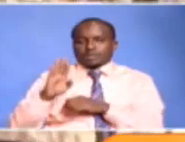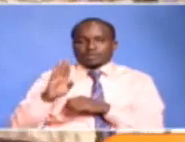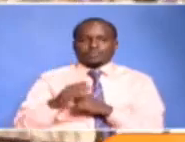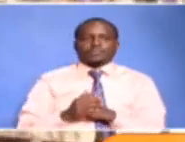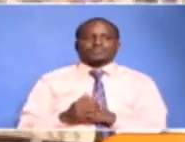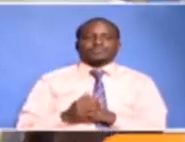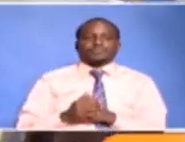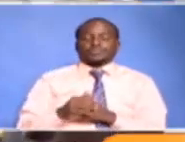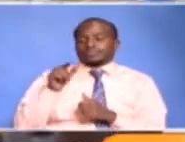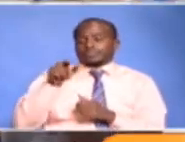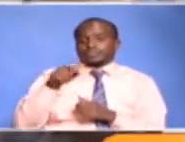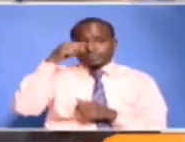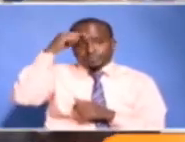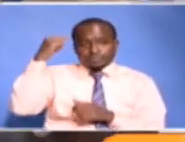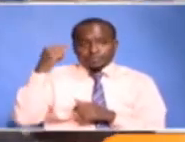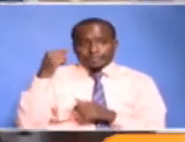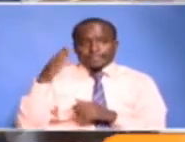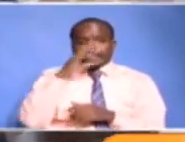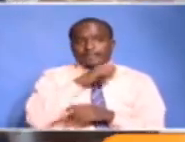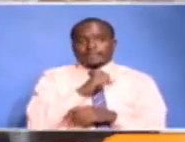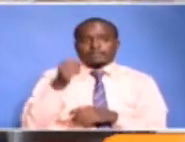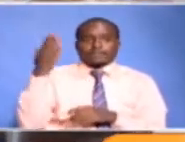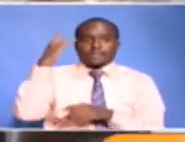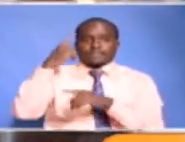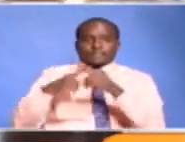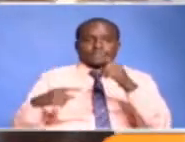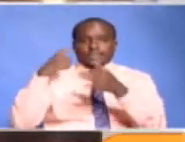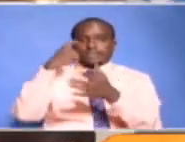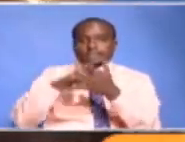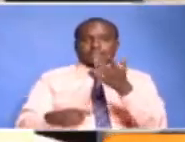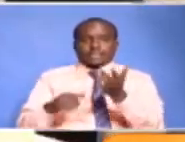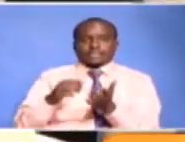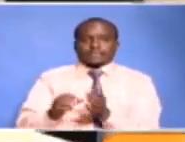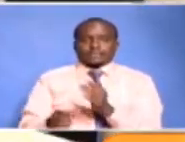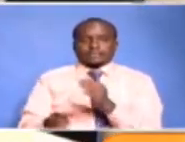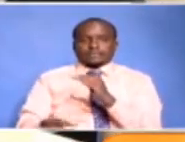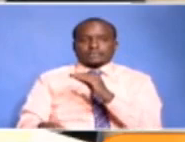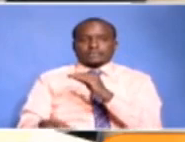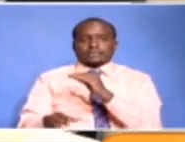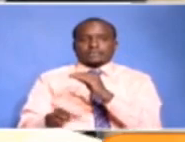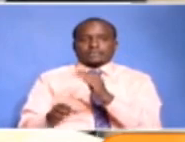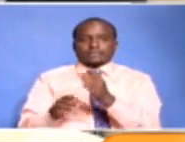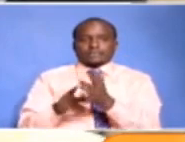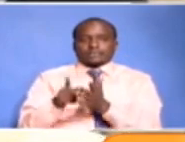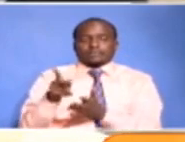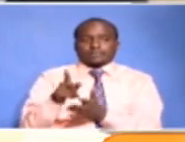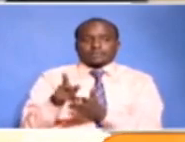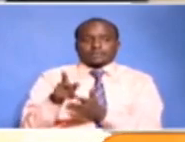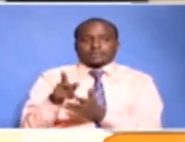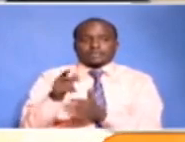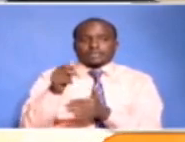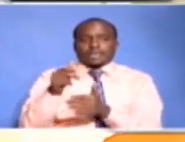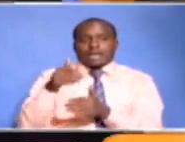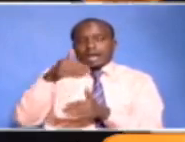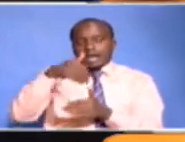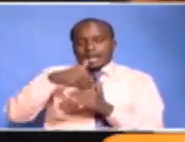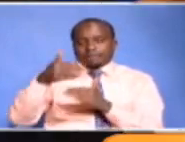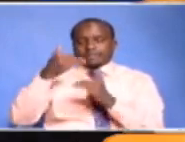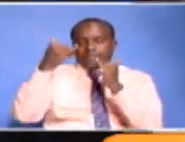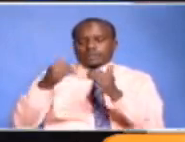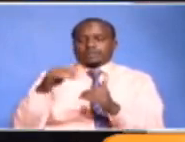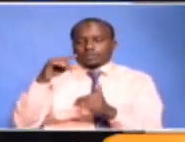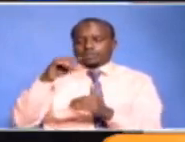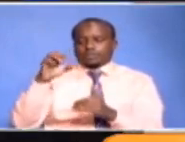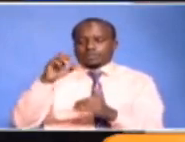review. This due to the absence of last year's tax incentive it enjoyed following commissioning of new geothermal